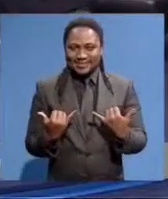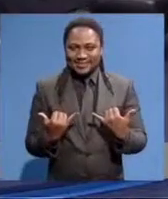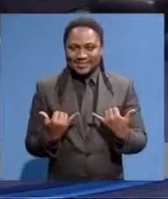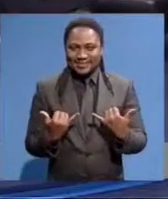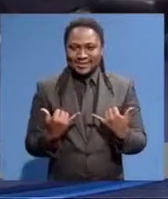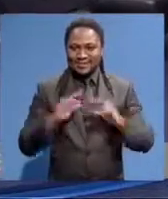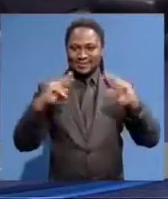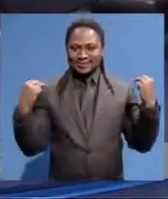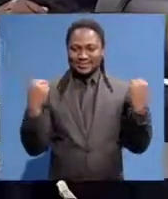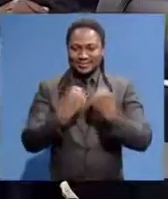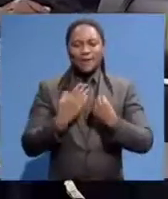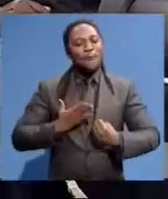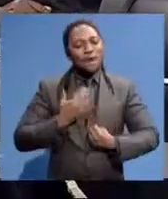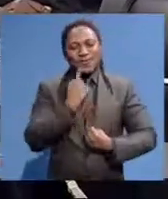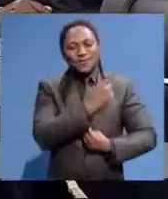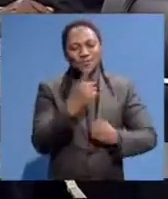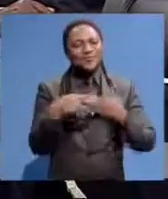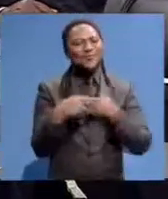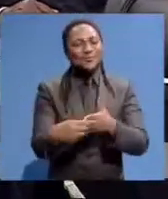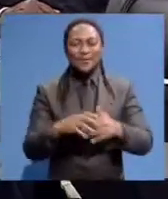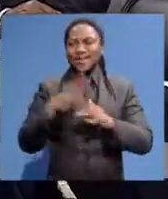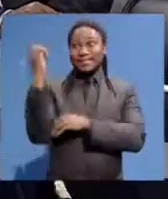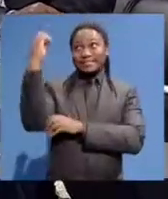different ways.